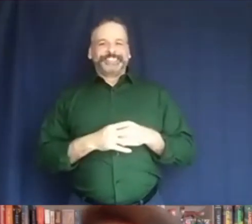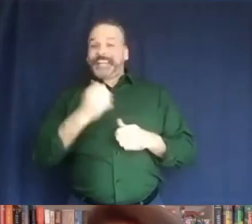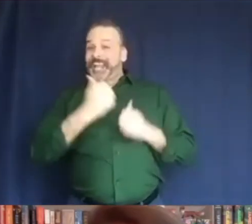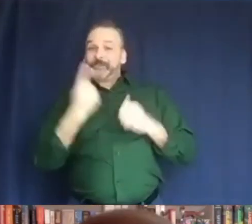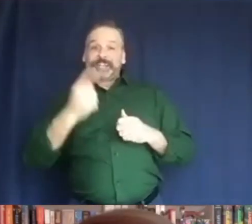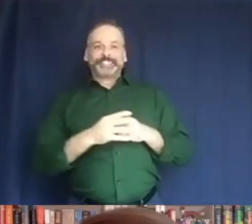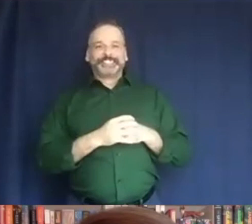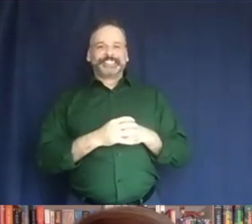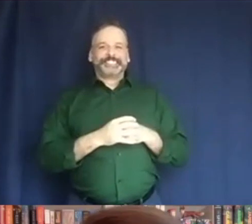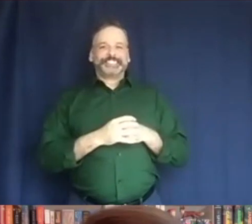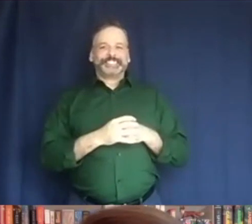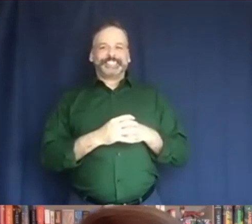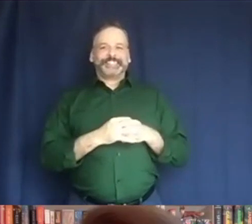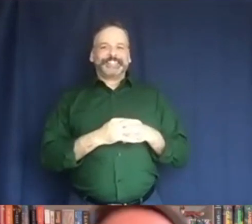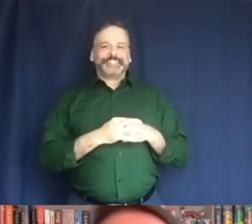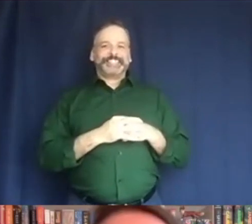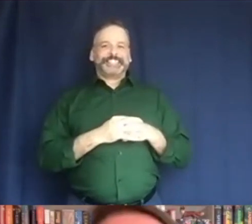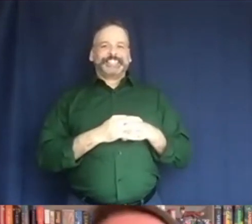Anyone?